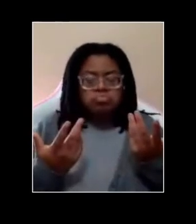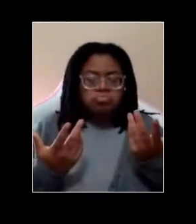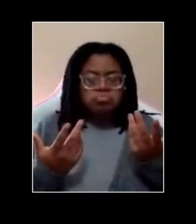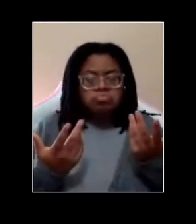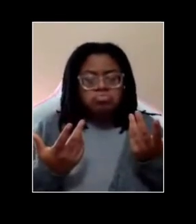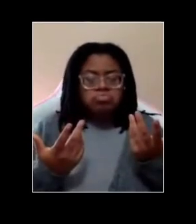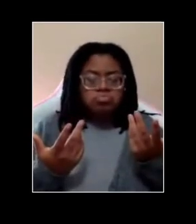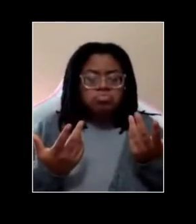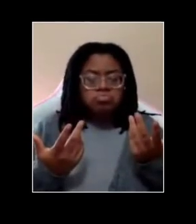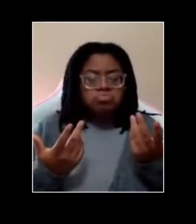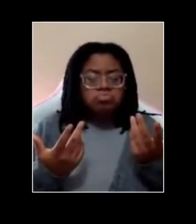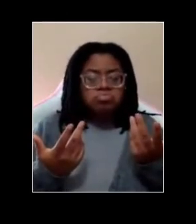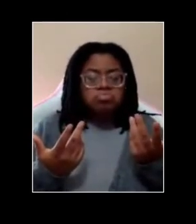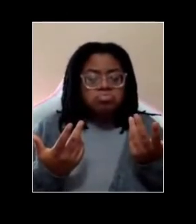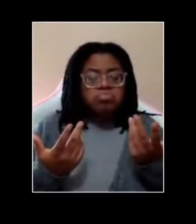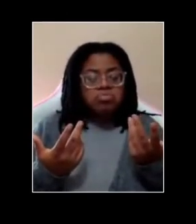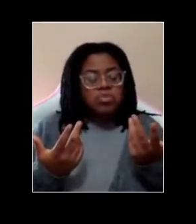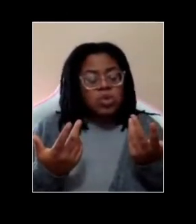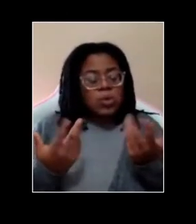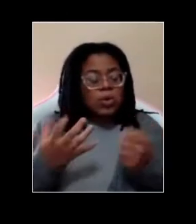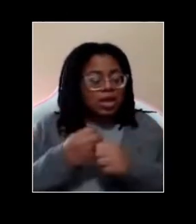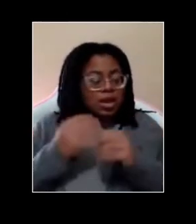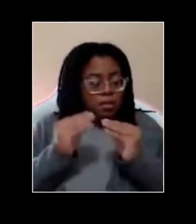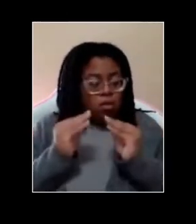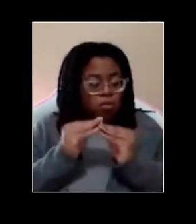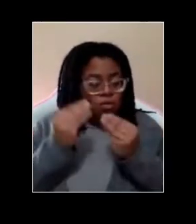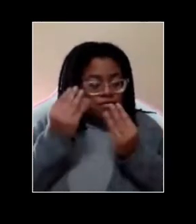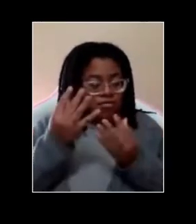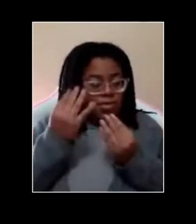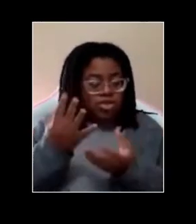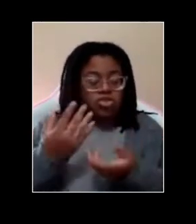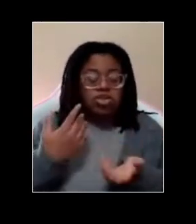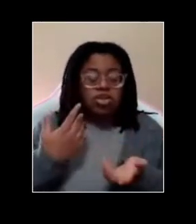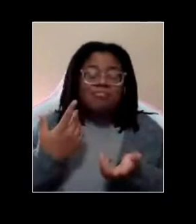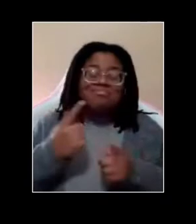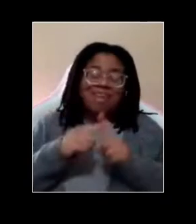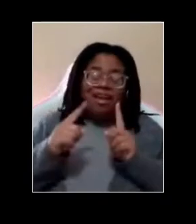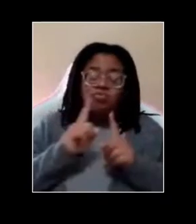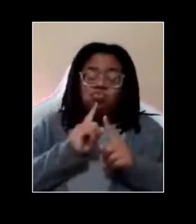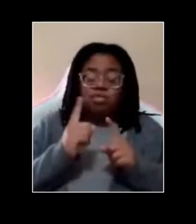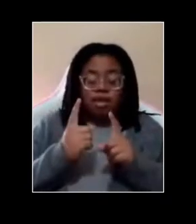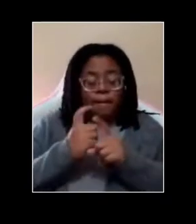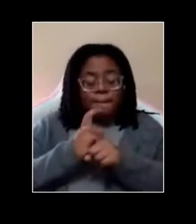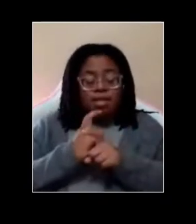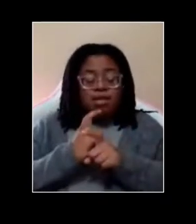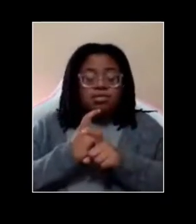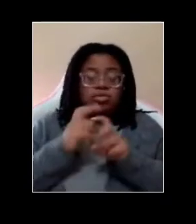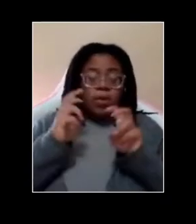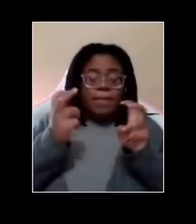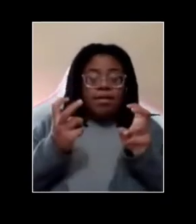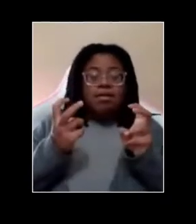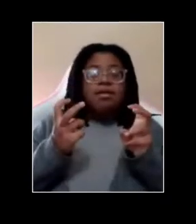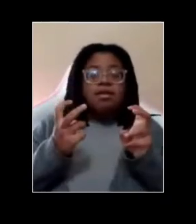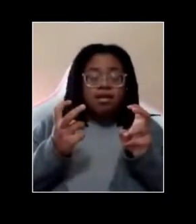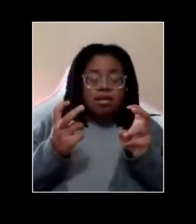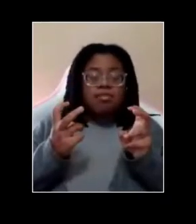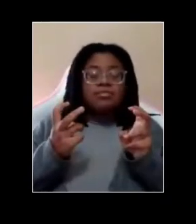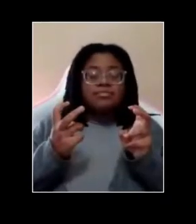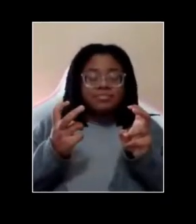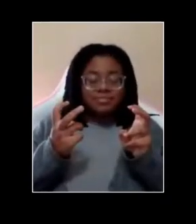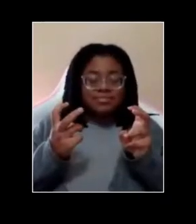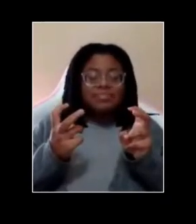becoming, we're getting more and more information, but just since it's a very complex topic, it's